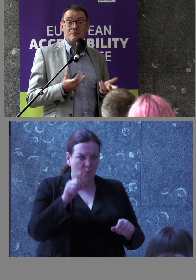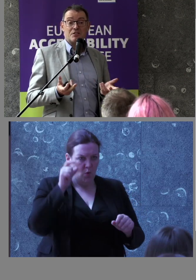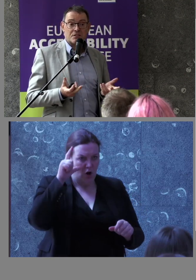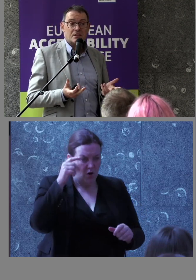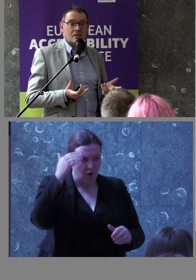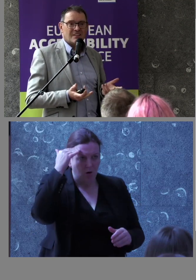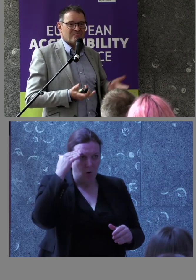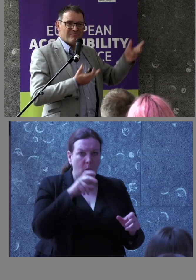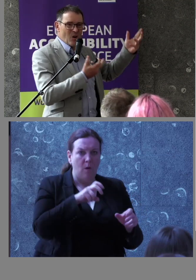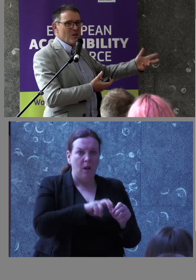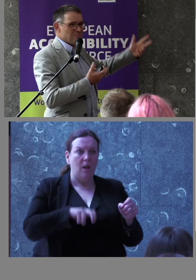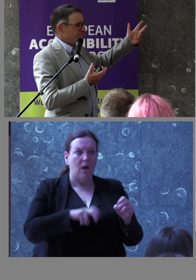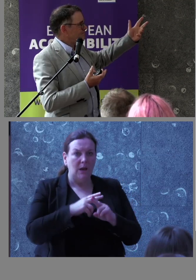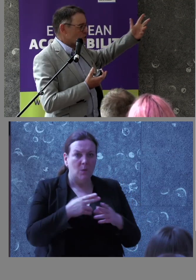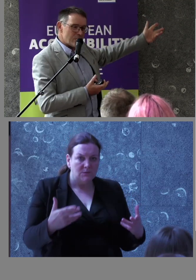the top.